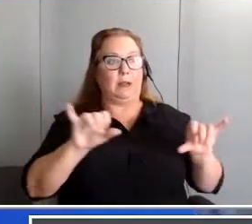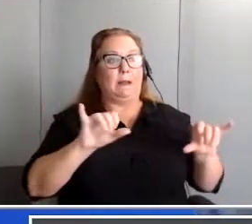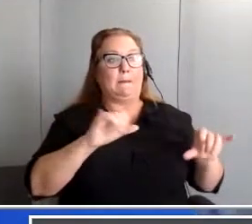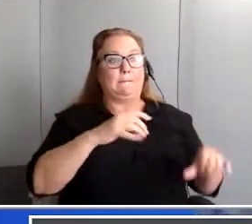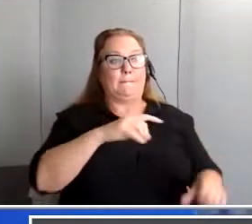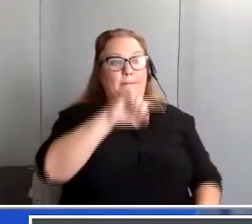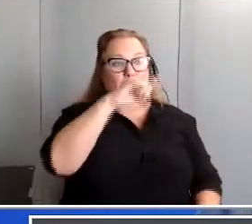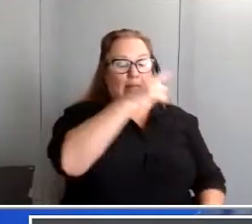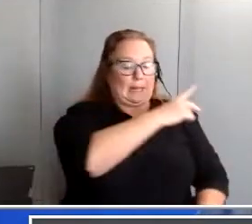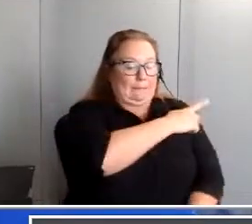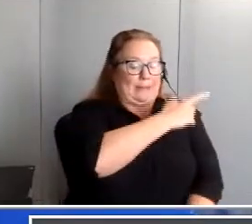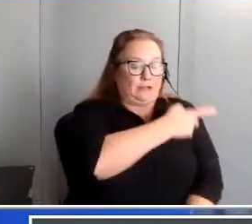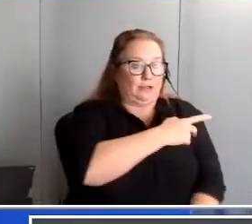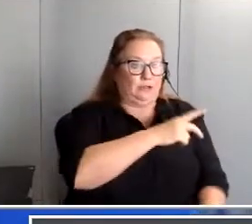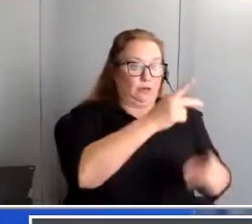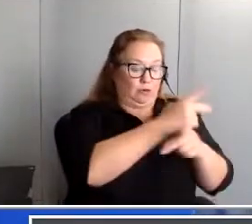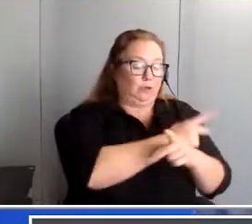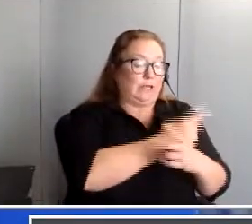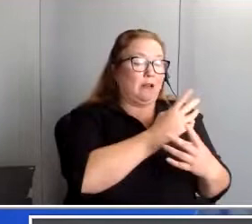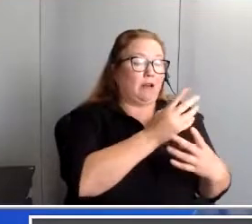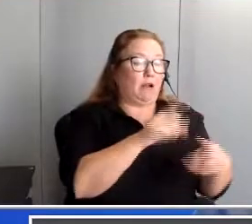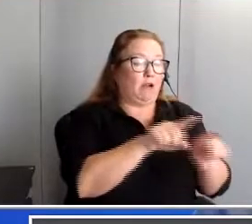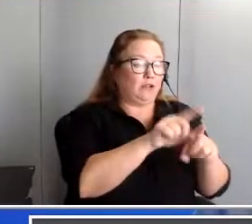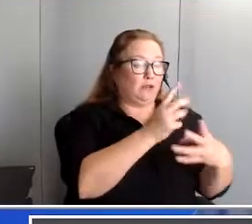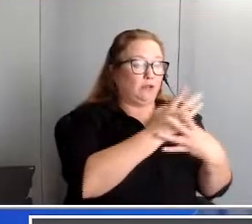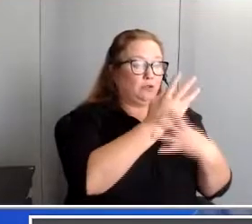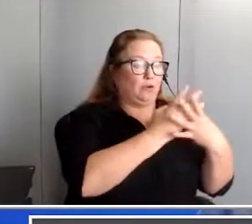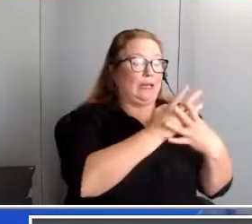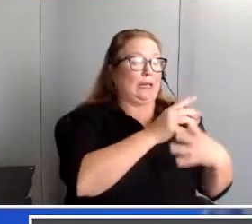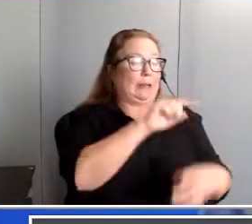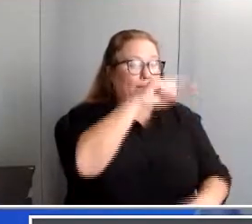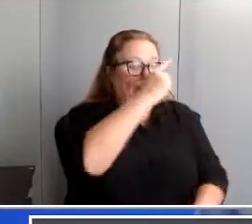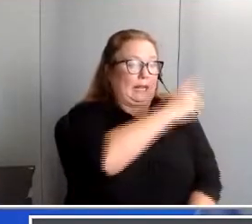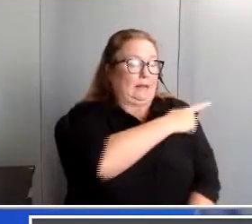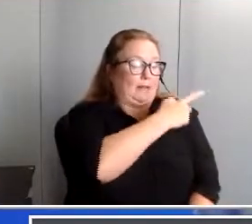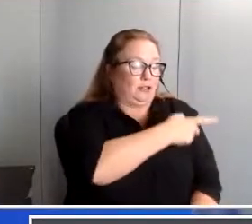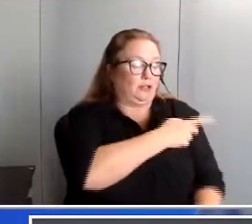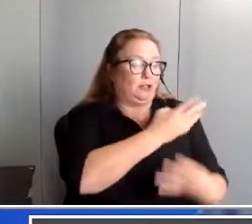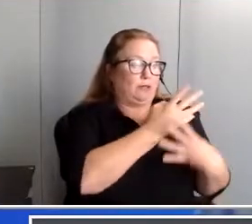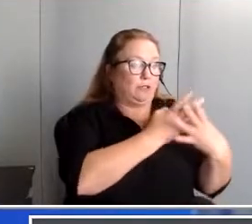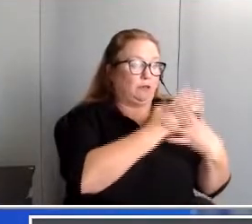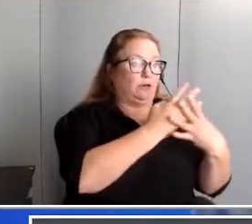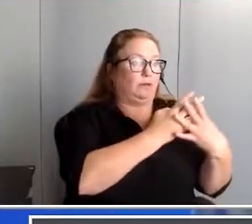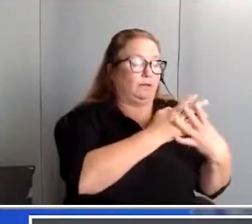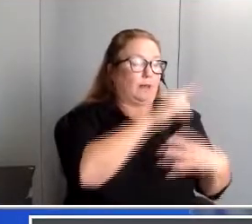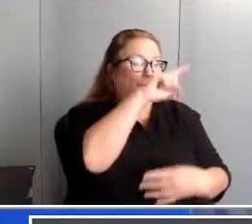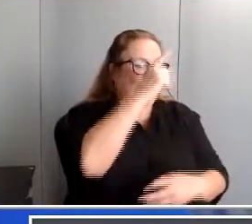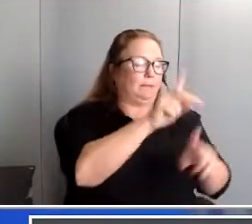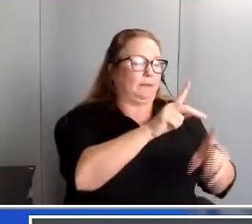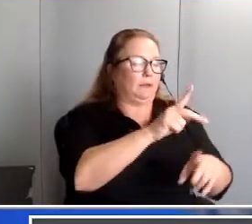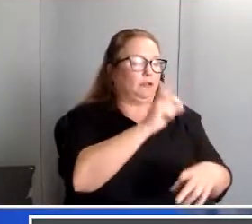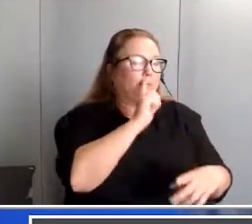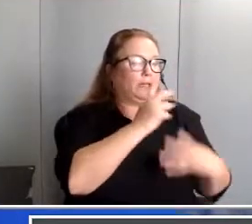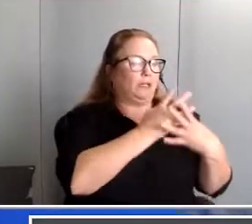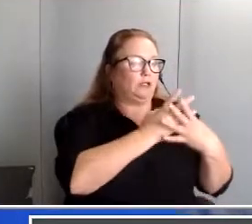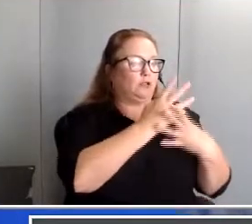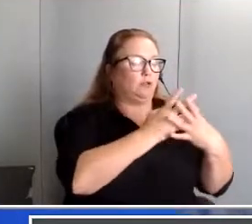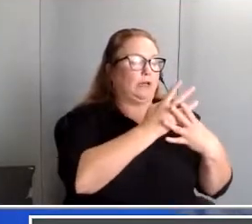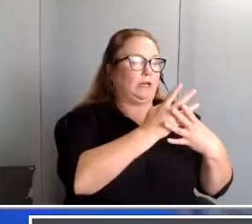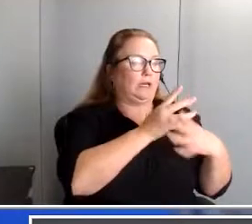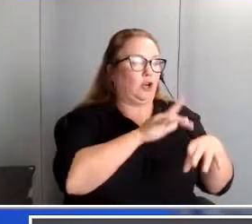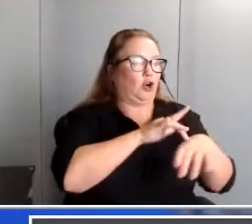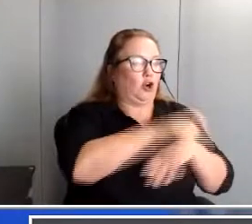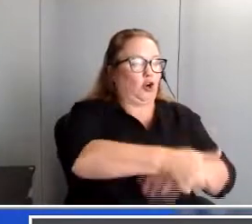Actually, in terms of screening guidelines, Black patients should be screened, Black people should be screened a little bit